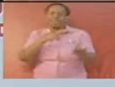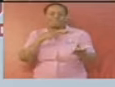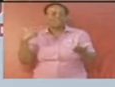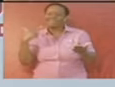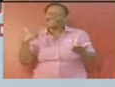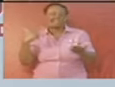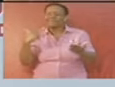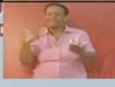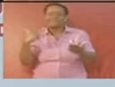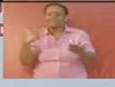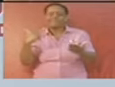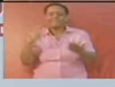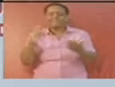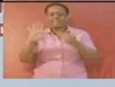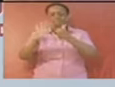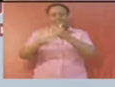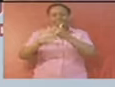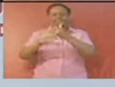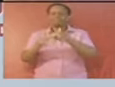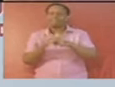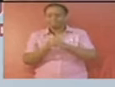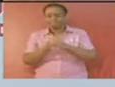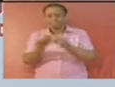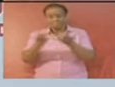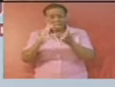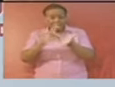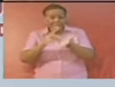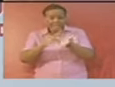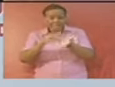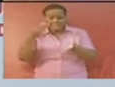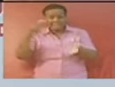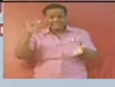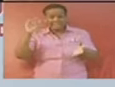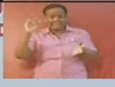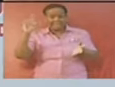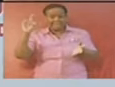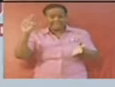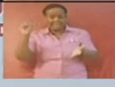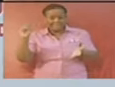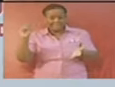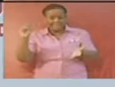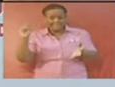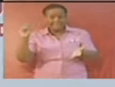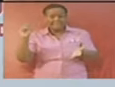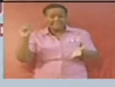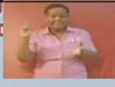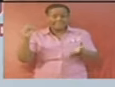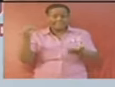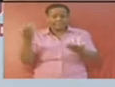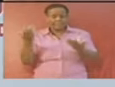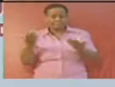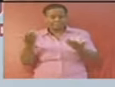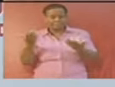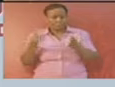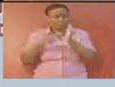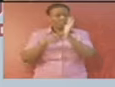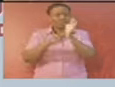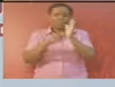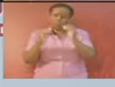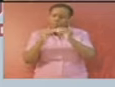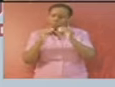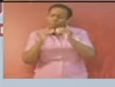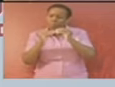to expand on that this morning because, you know, as the old saying goes, a picture paints a thousand words. And I think the